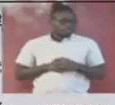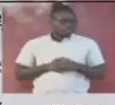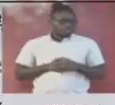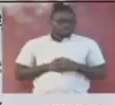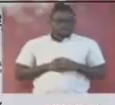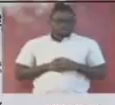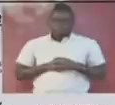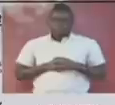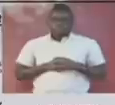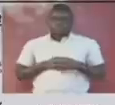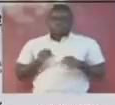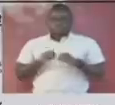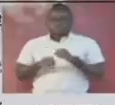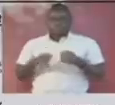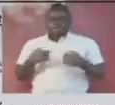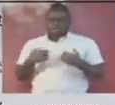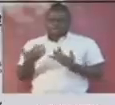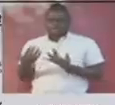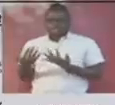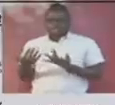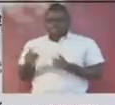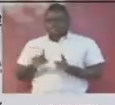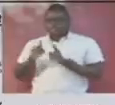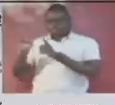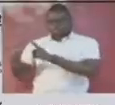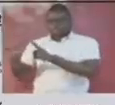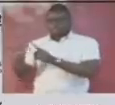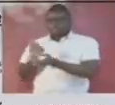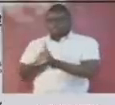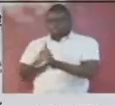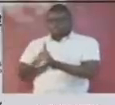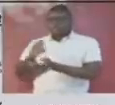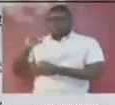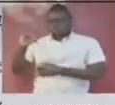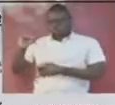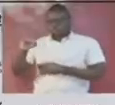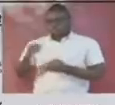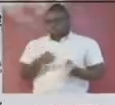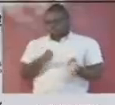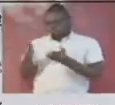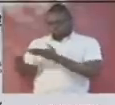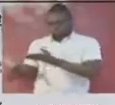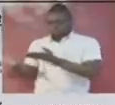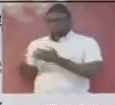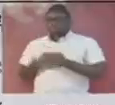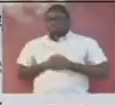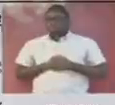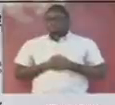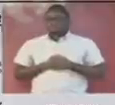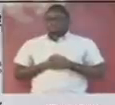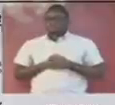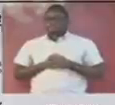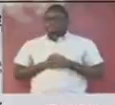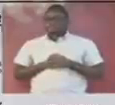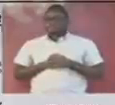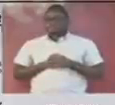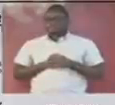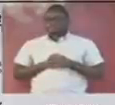we clear up some of the issues with the presentation from Dr. Alexander. So we go to Dr. Othello. We know